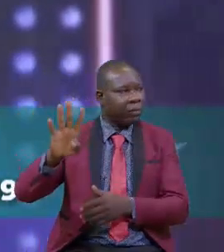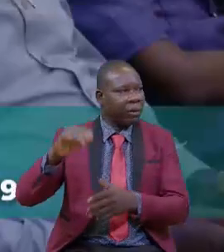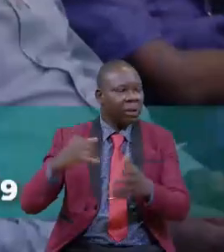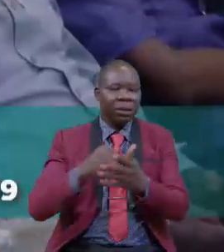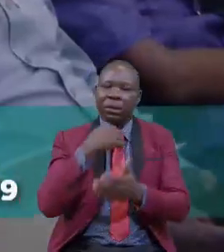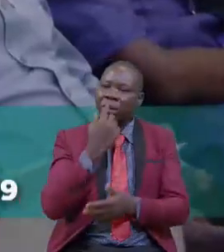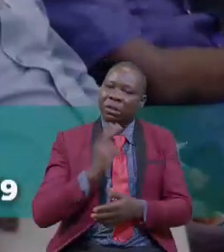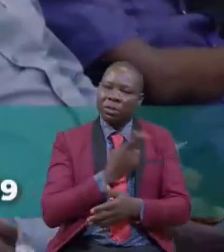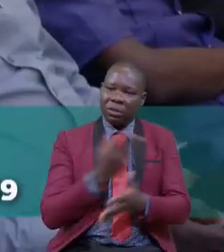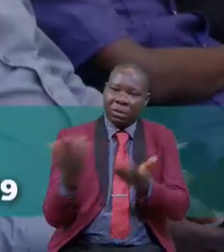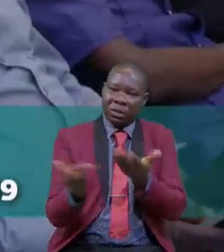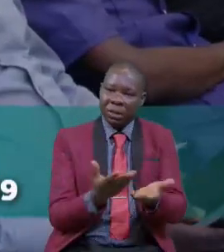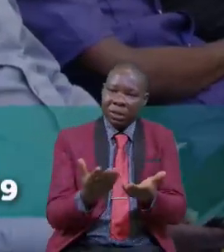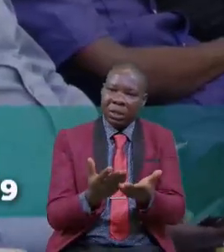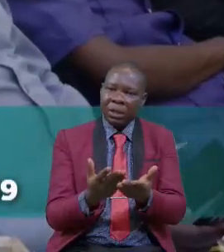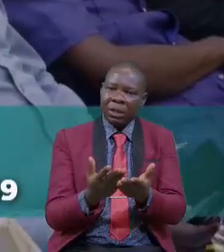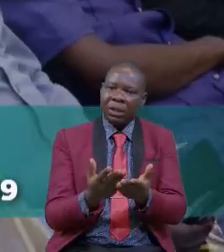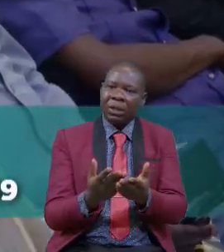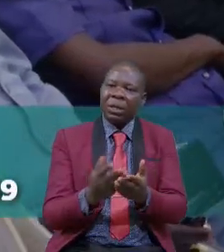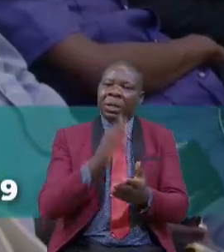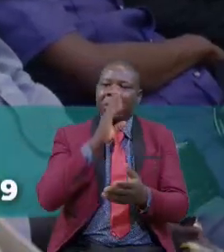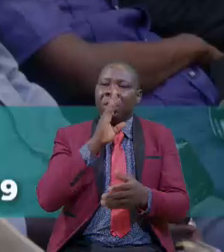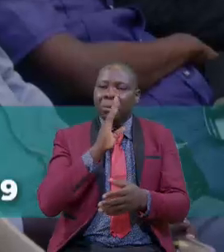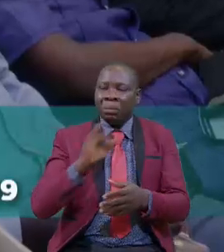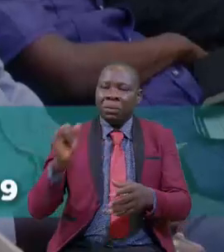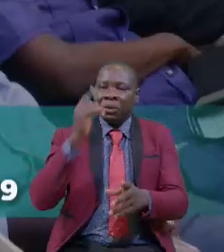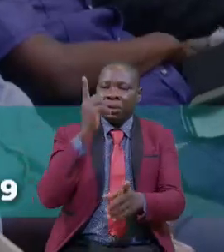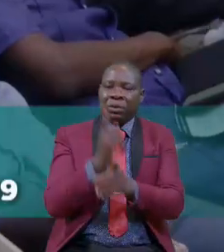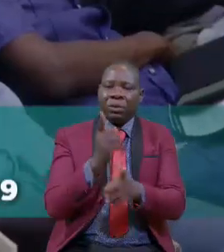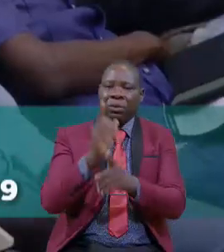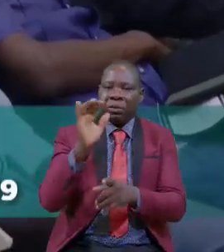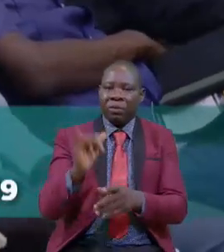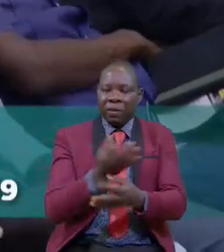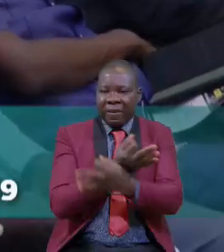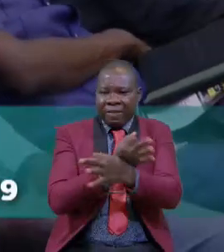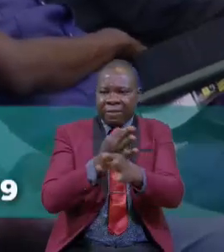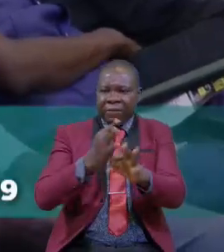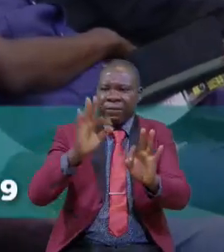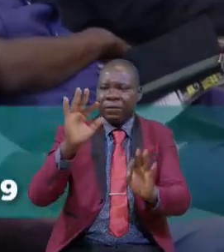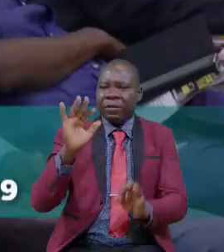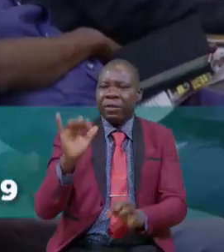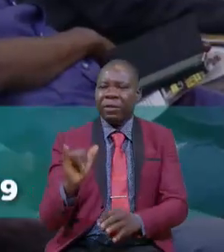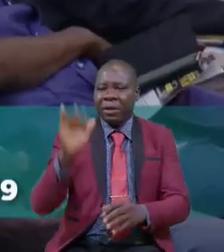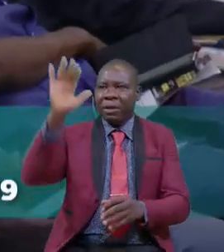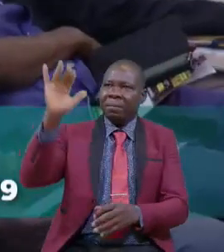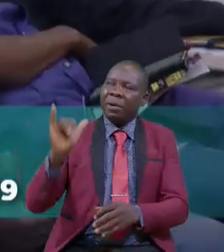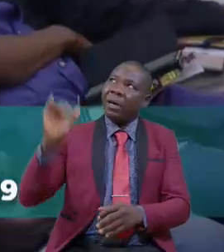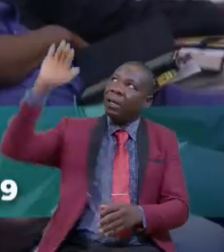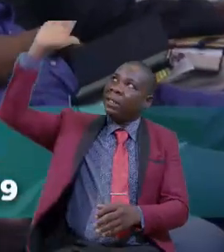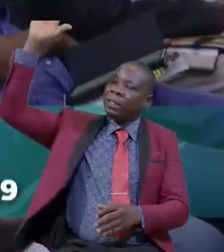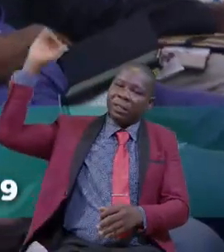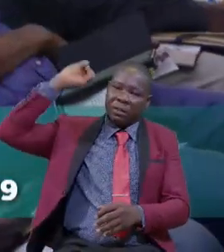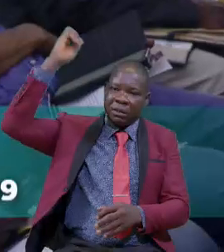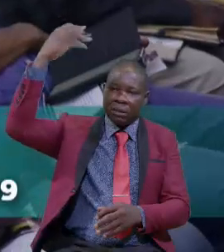it says, being justified freely by his grace, through the